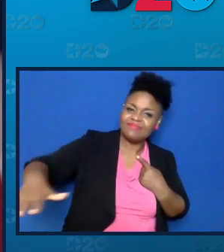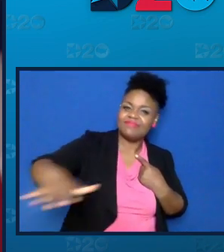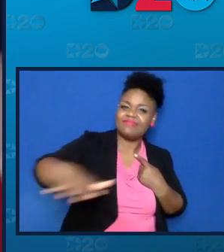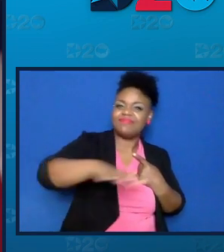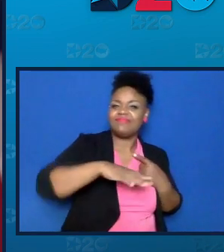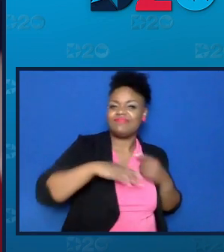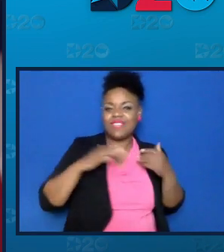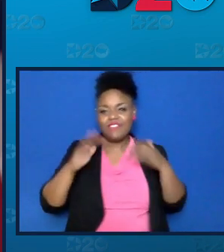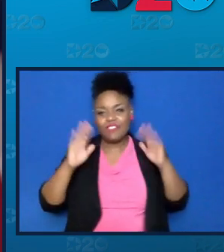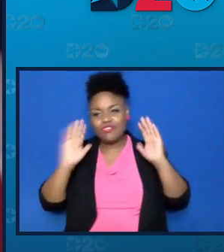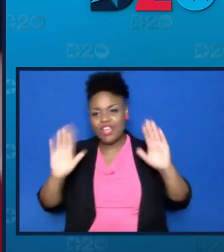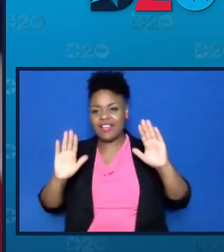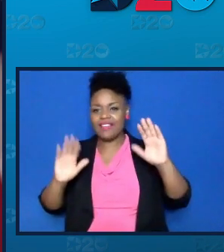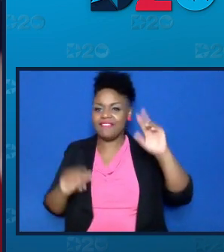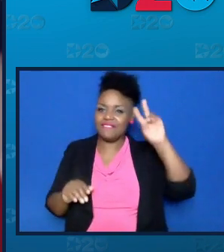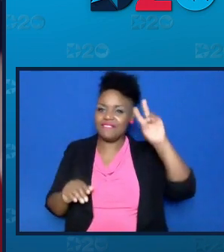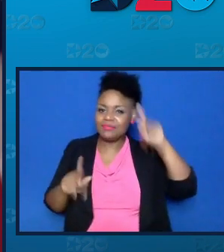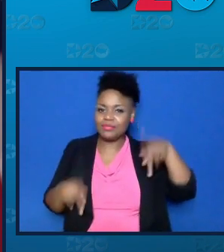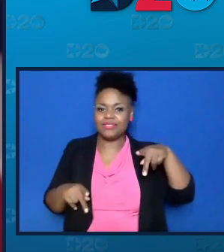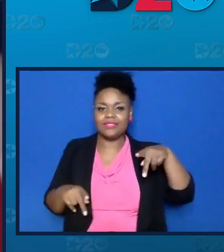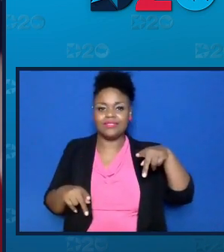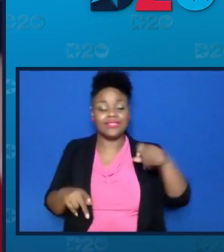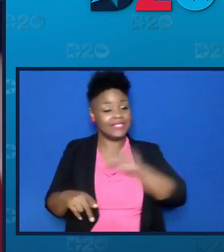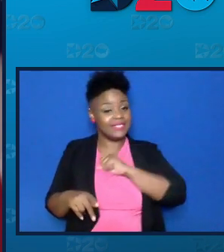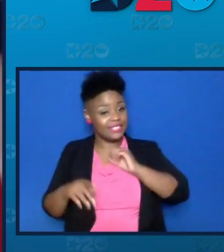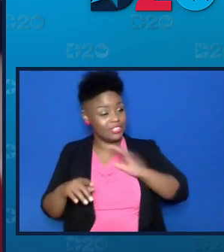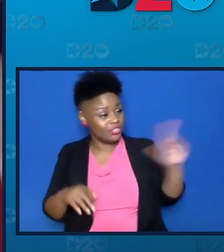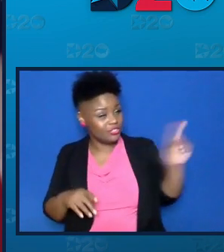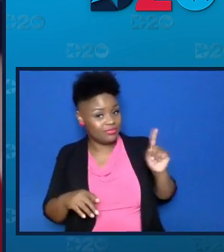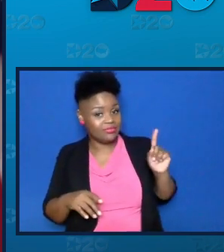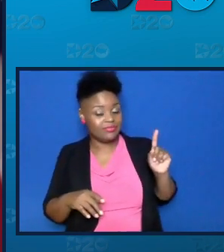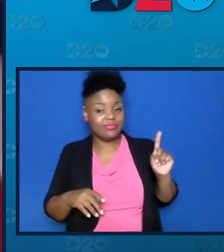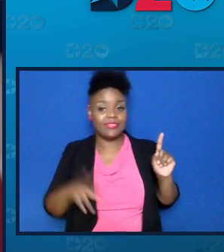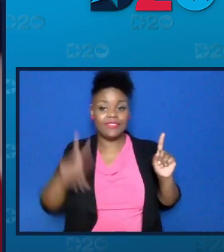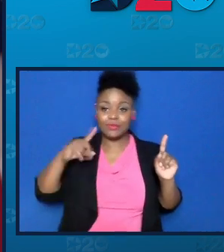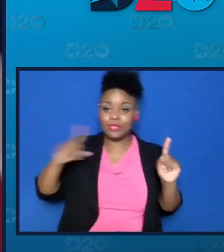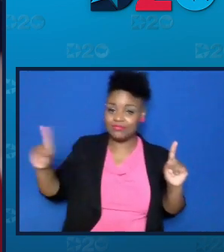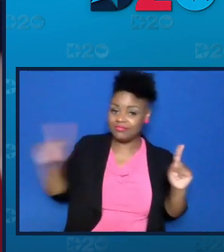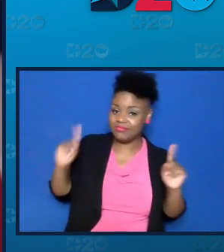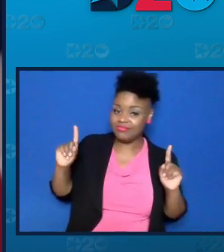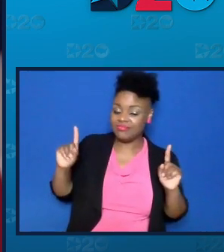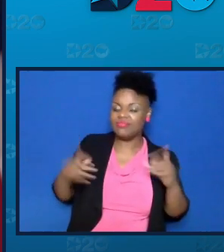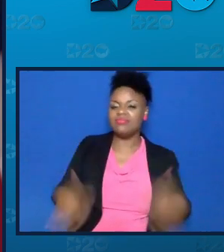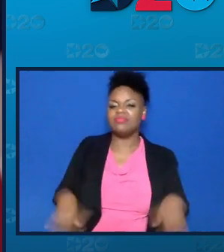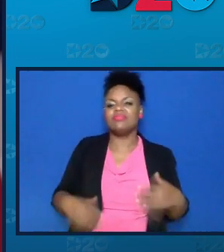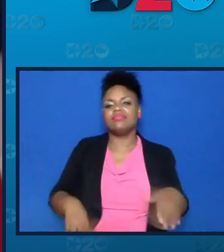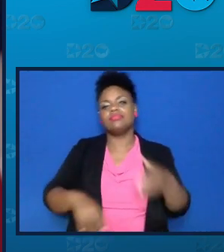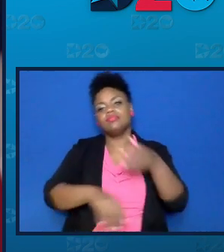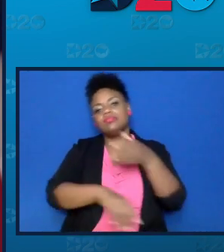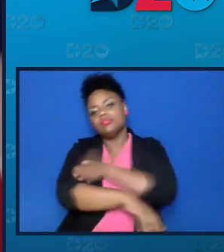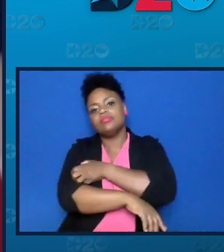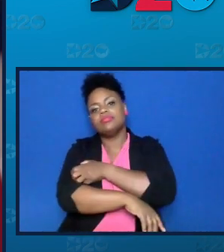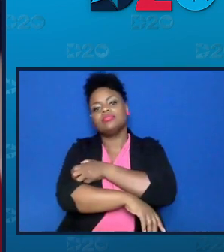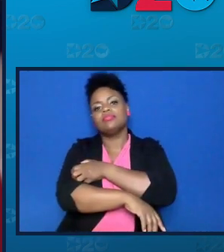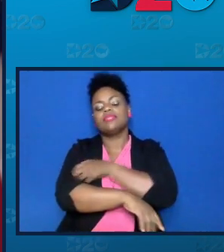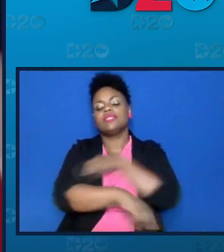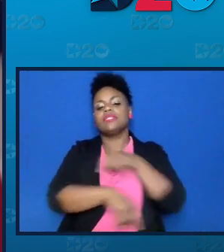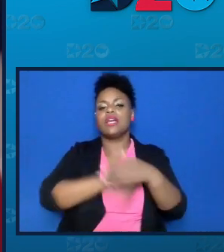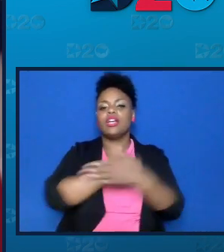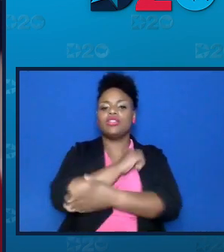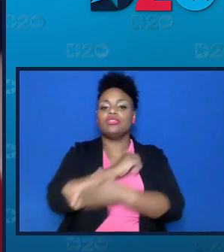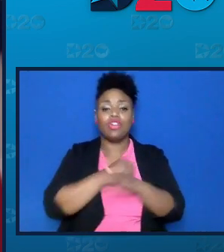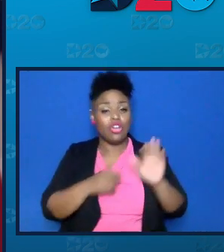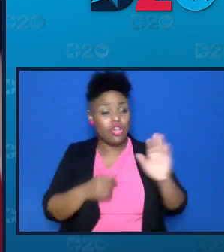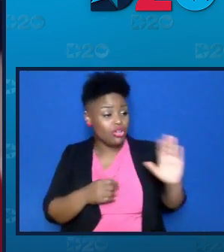side. Senator Kamala Harris, she's a powerful voice for this nation. Her story is